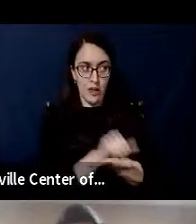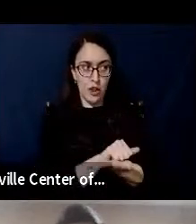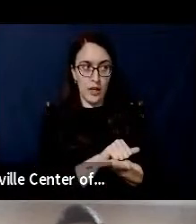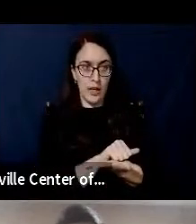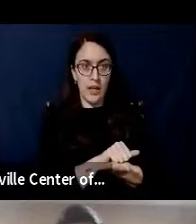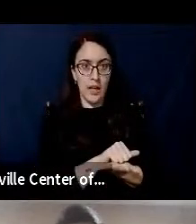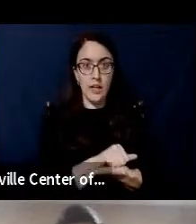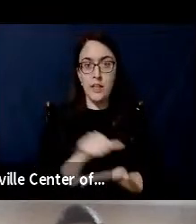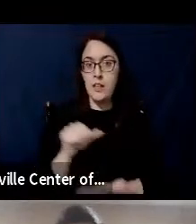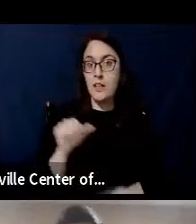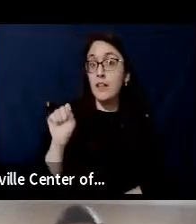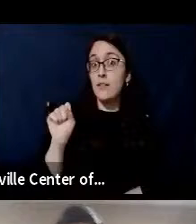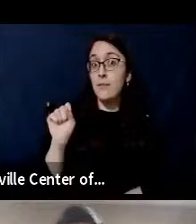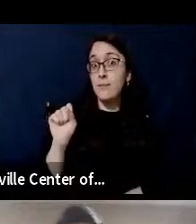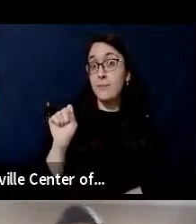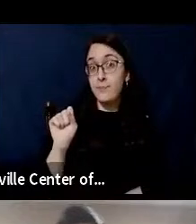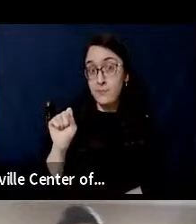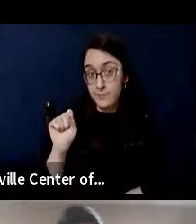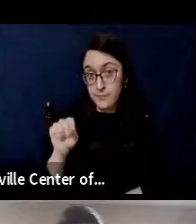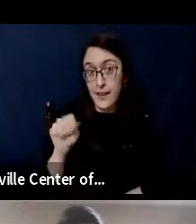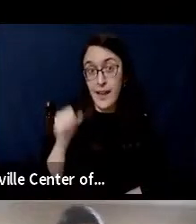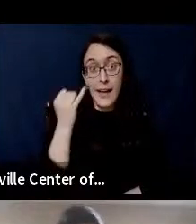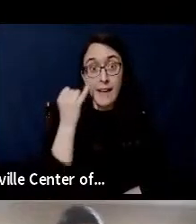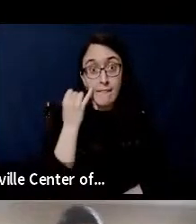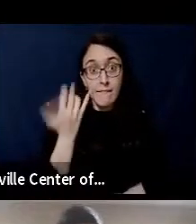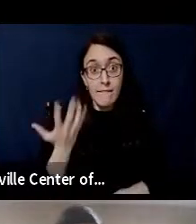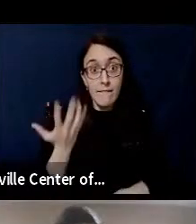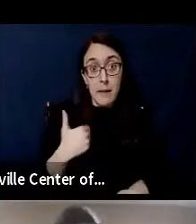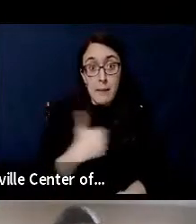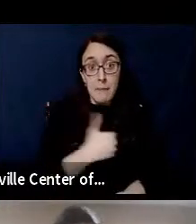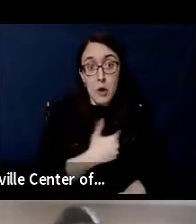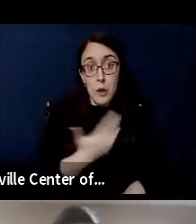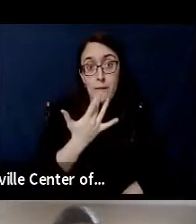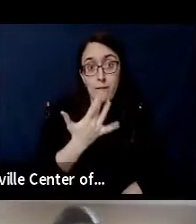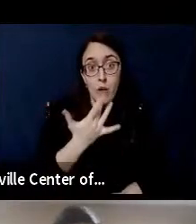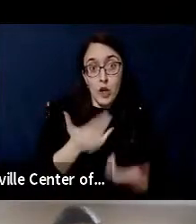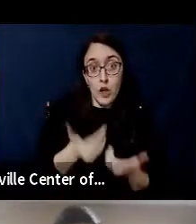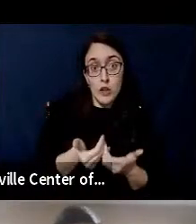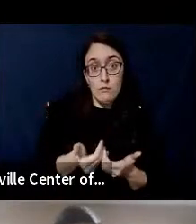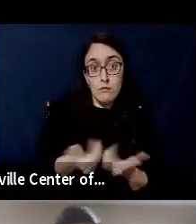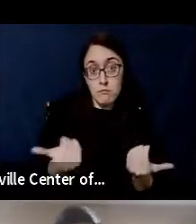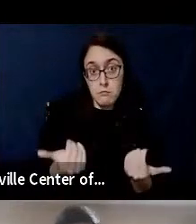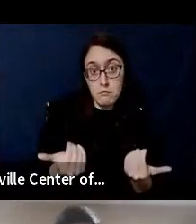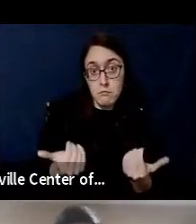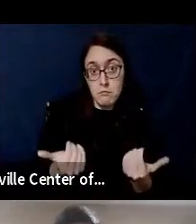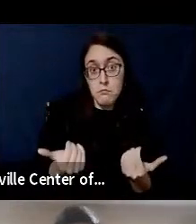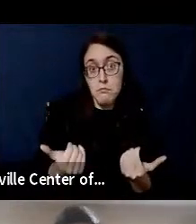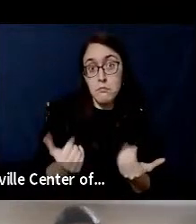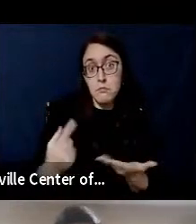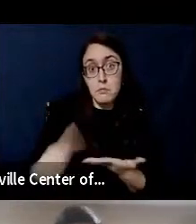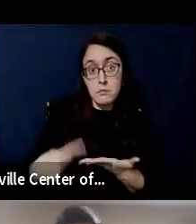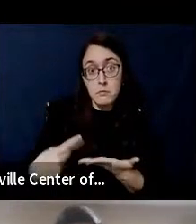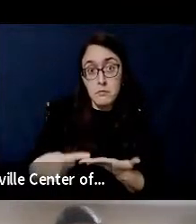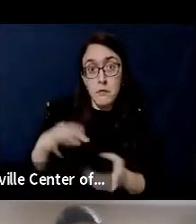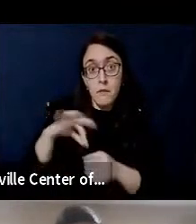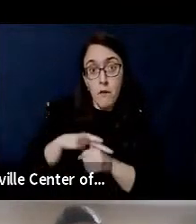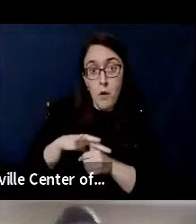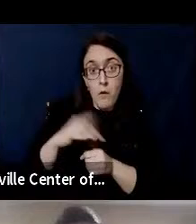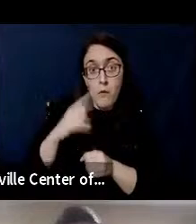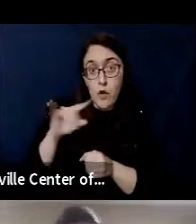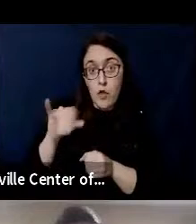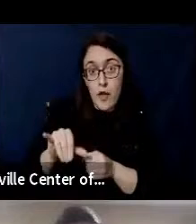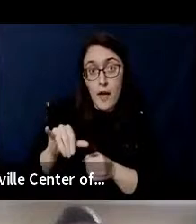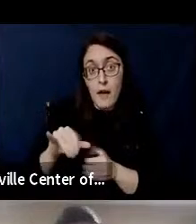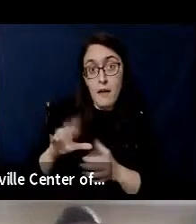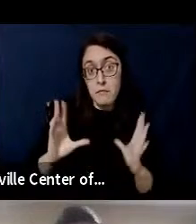you. It's certainly, if a member wishes to break that out and have a separate discussion or vote on that, perfectly fine to